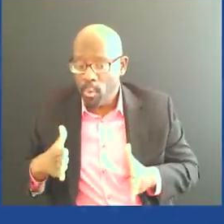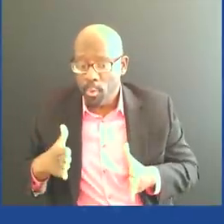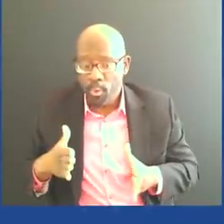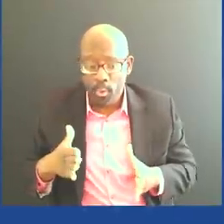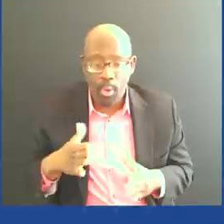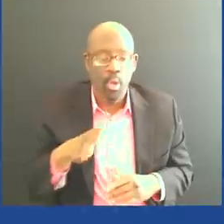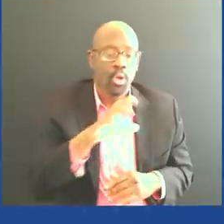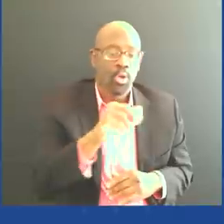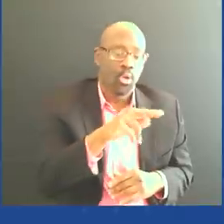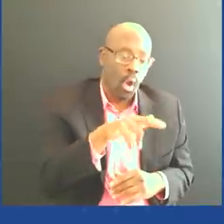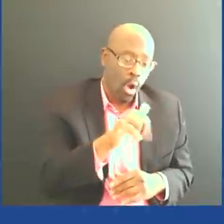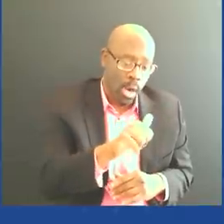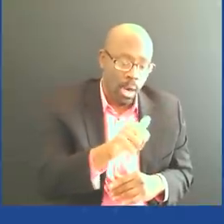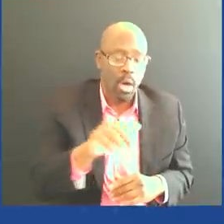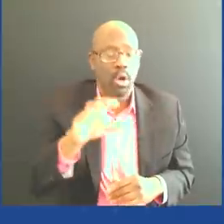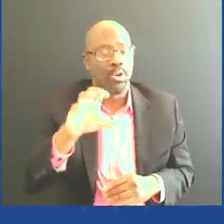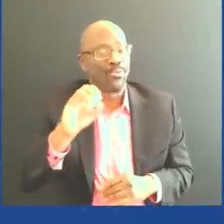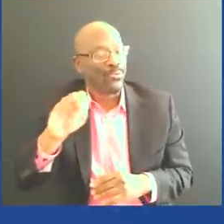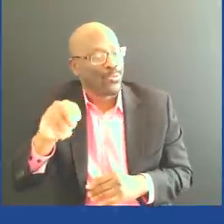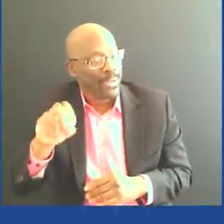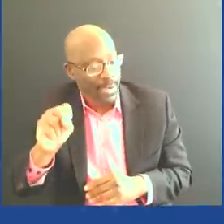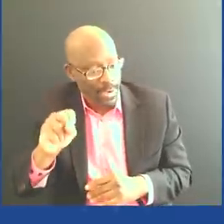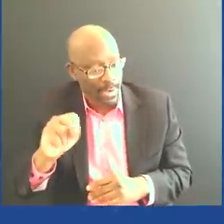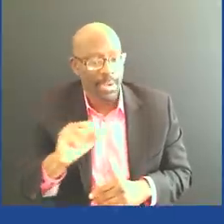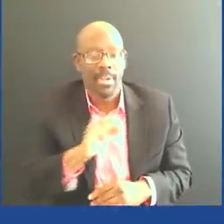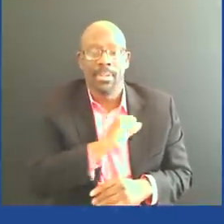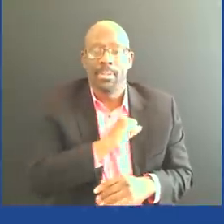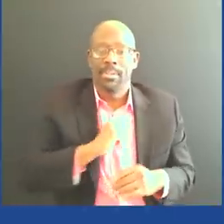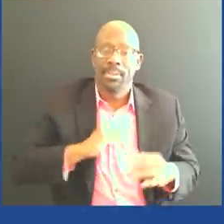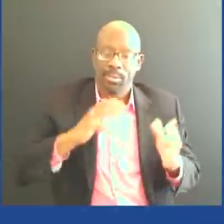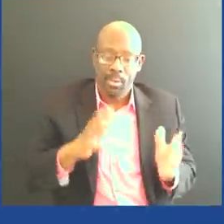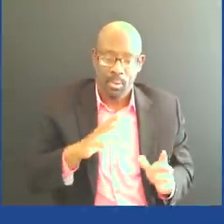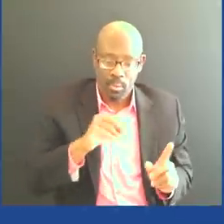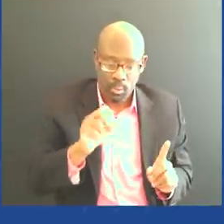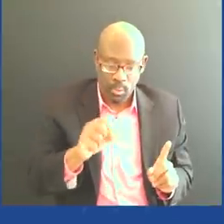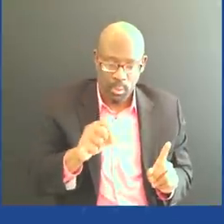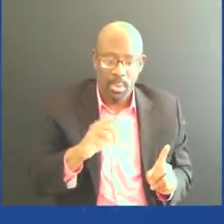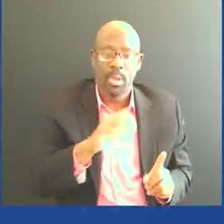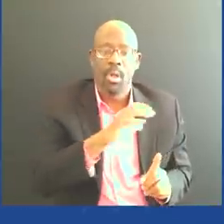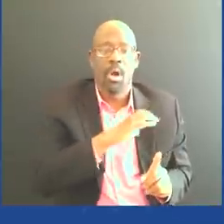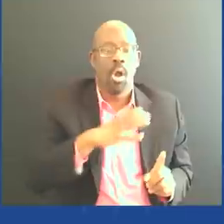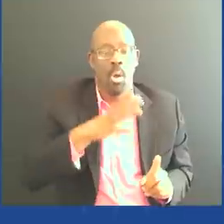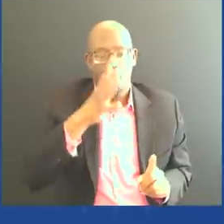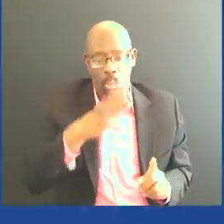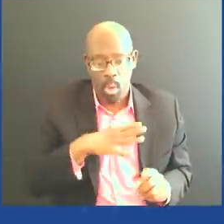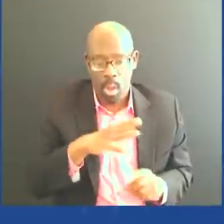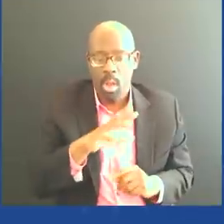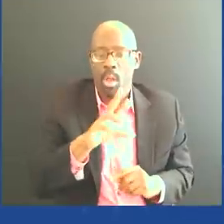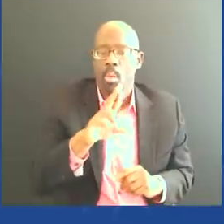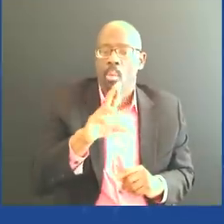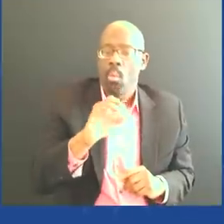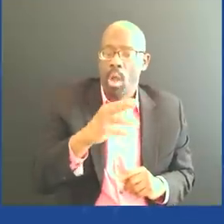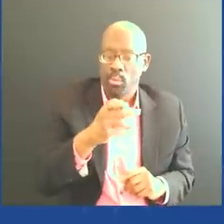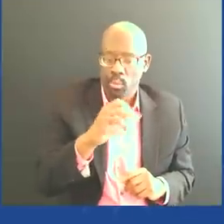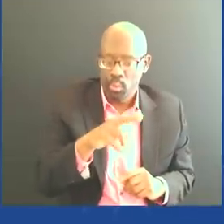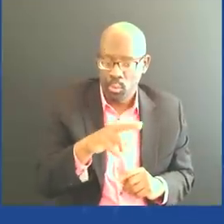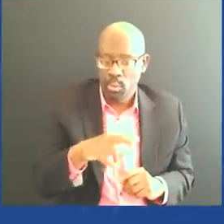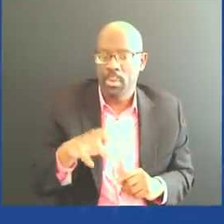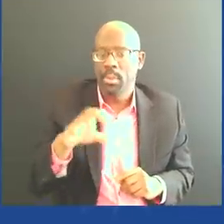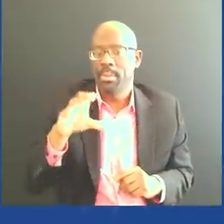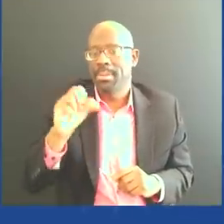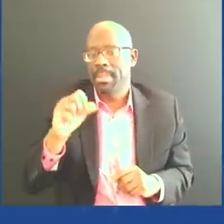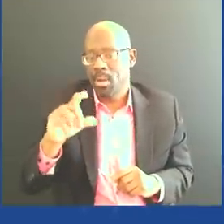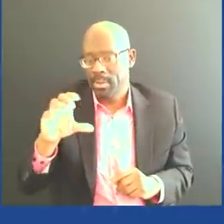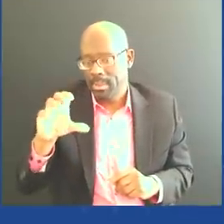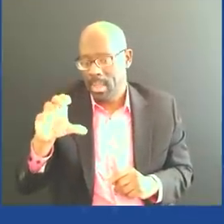Senators Carper and Coons, Congresswoman Rochester, Secretary Del Toro, Admiral Gilday, distinguished civilian and